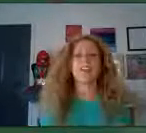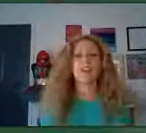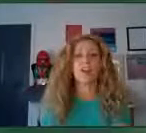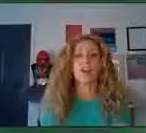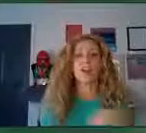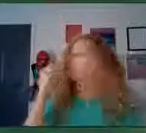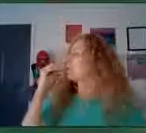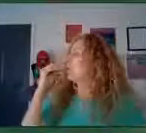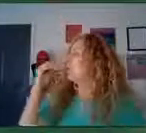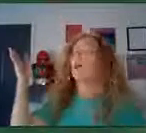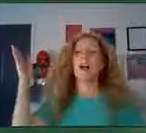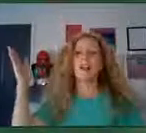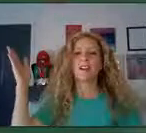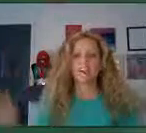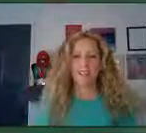love each other.